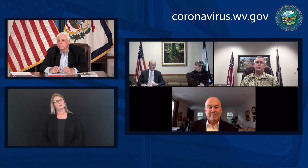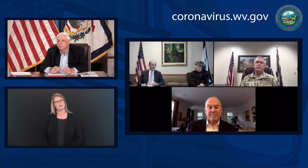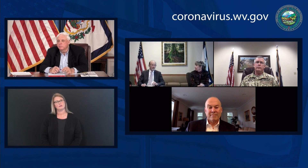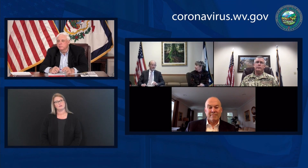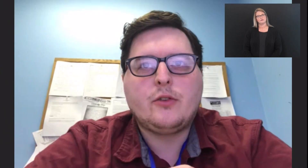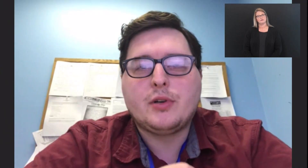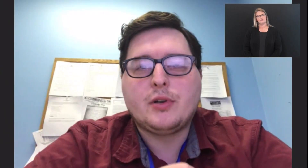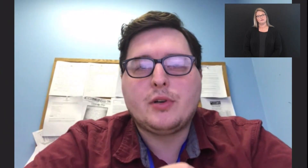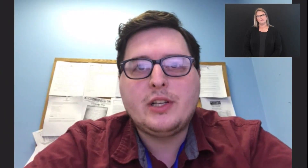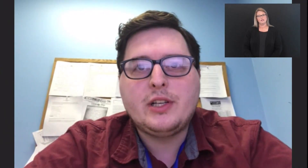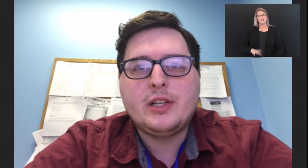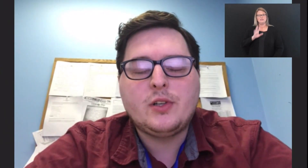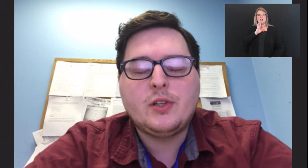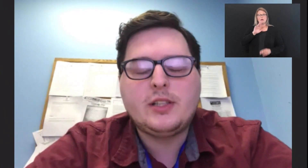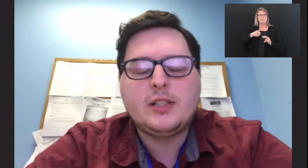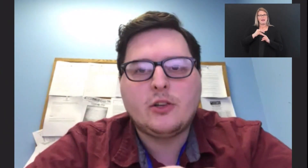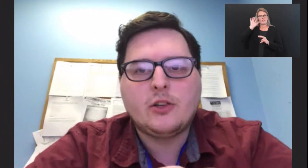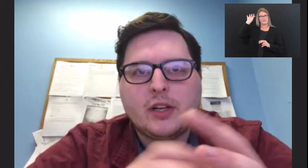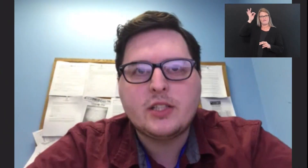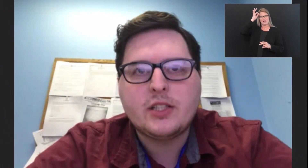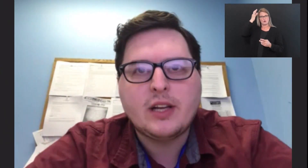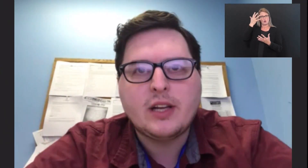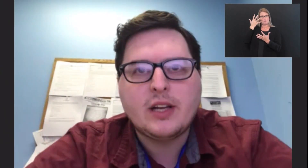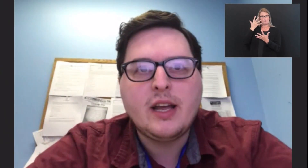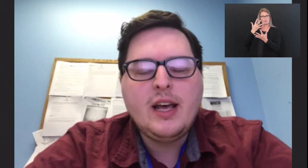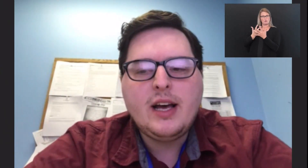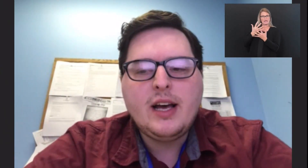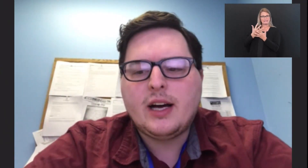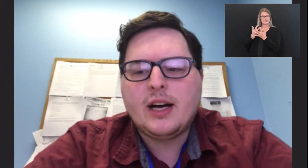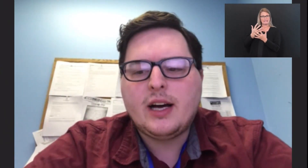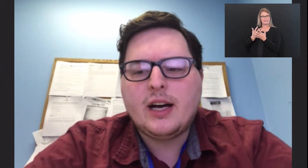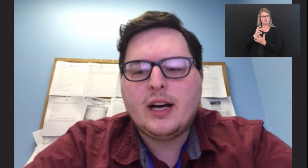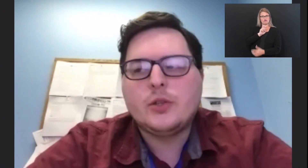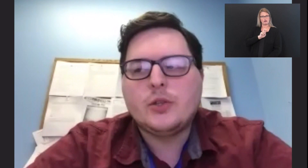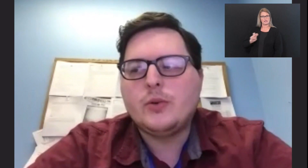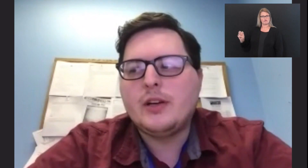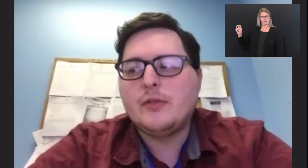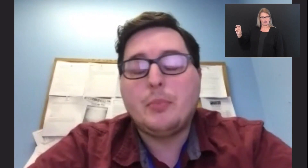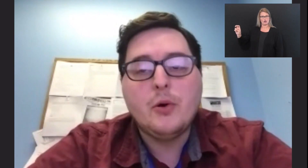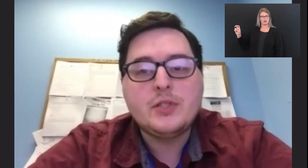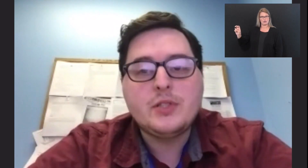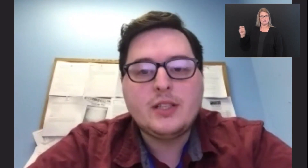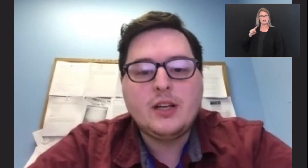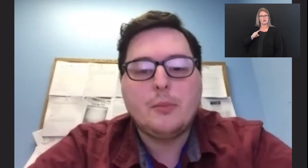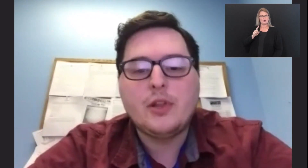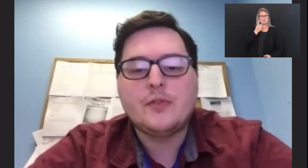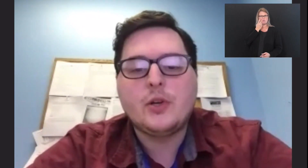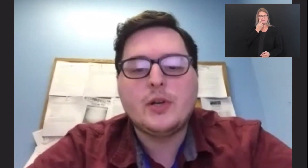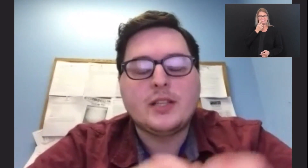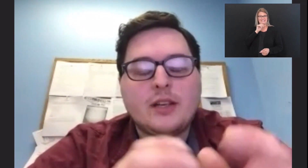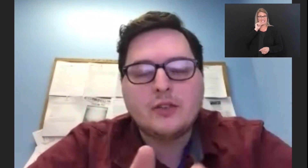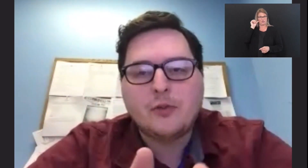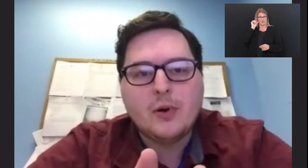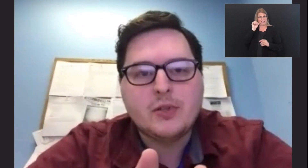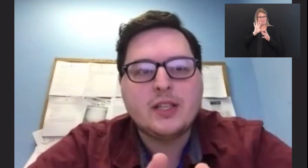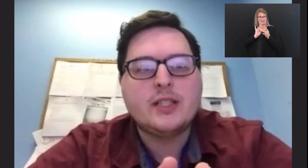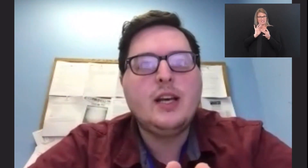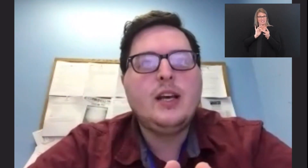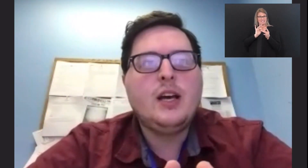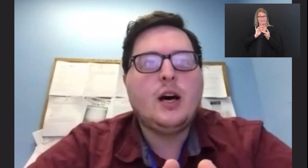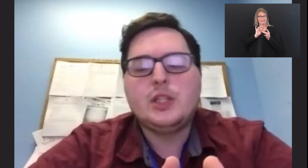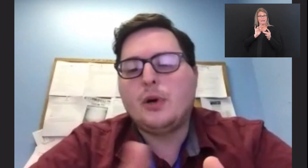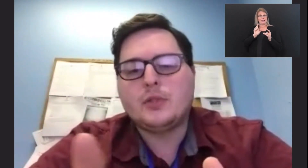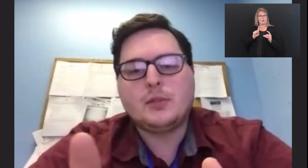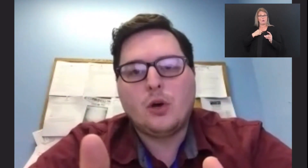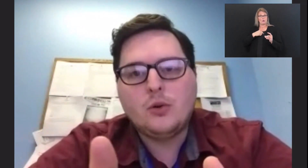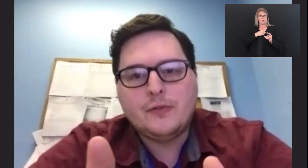federal prison transfer. You touched a little bit on it yesterday. You also have opposed it. Both of our U.S. senators have opposed it.